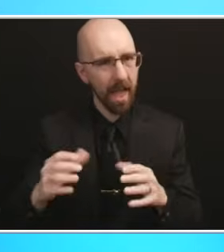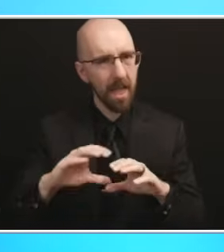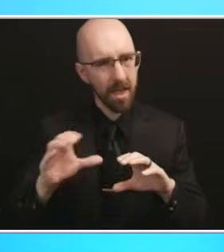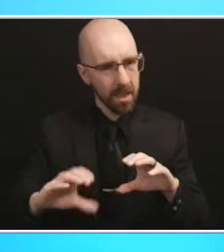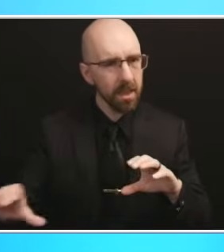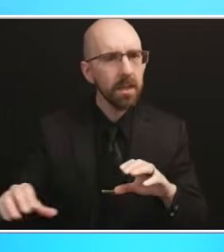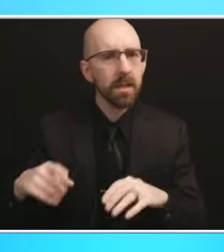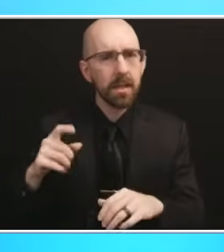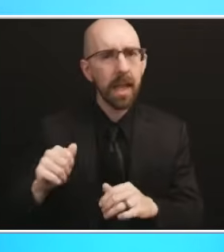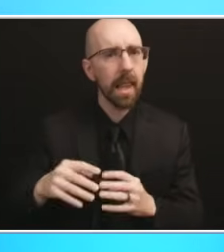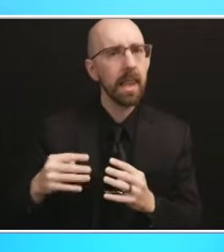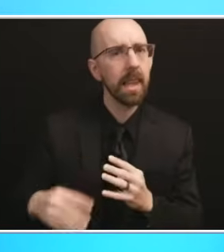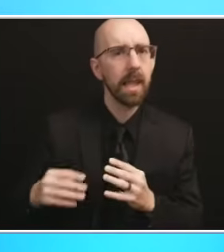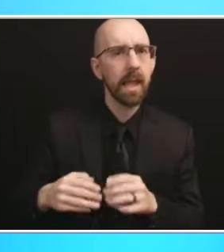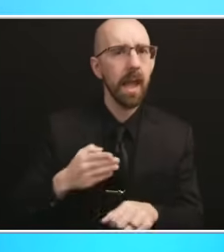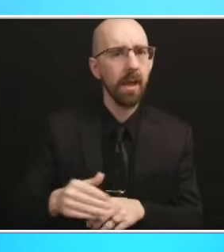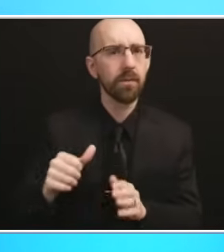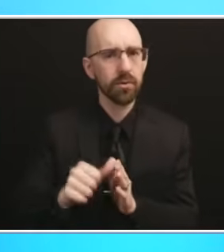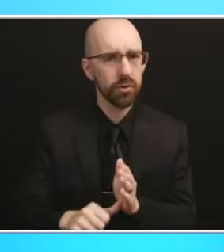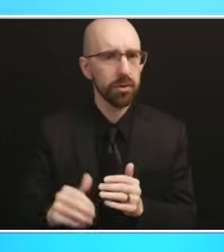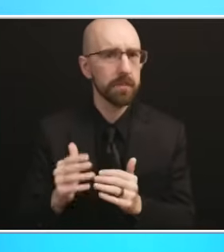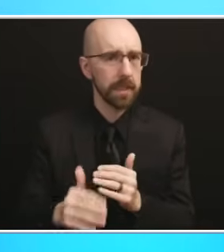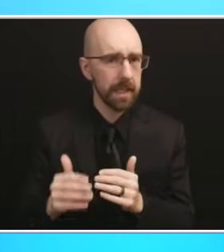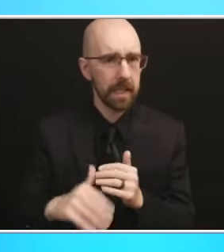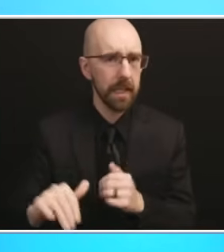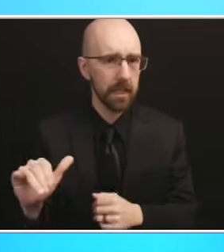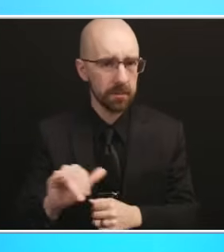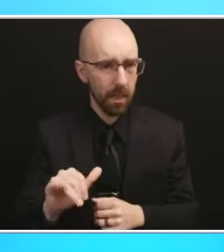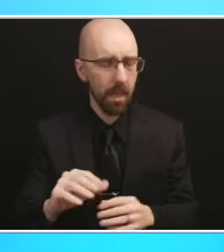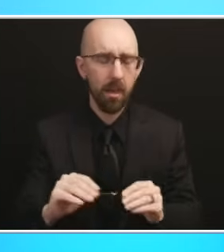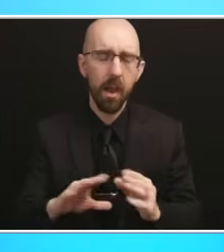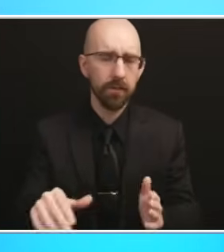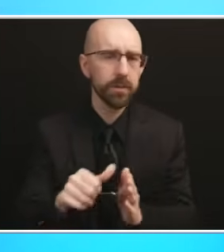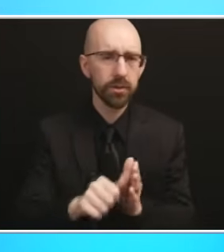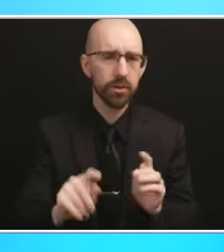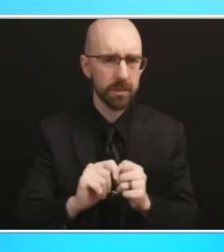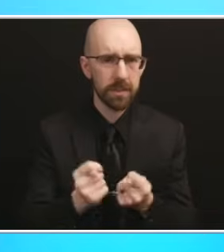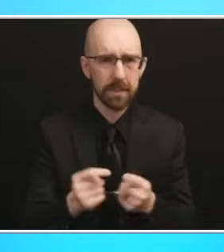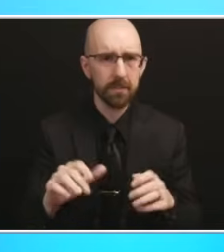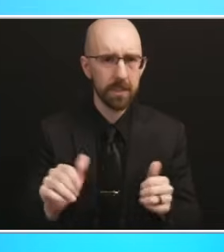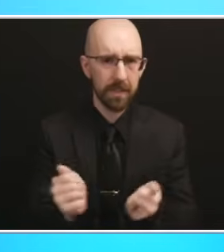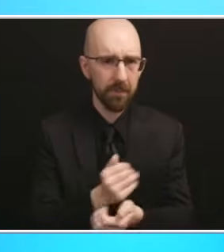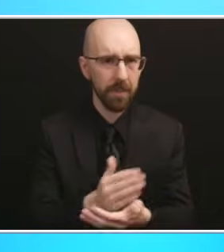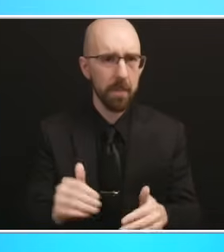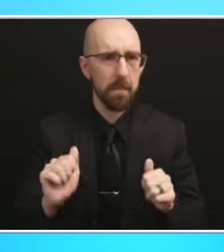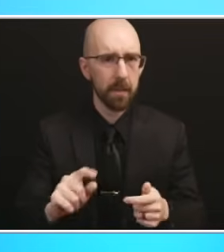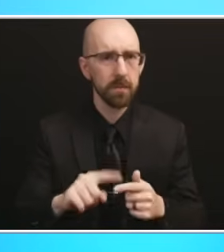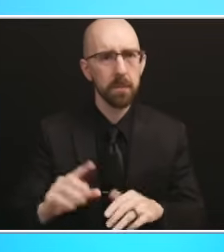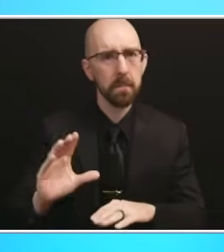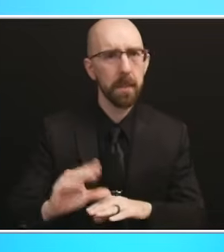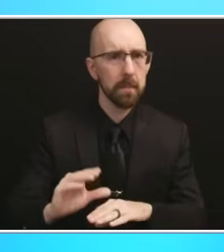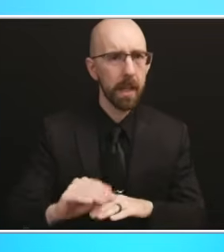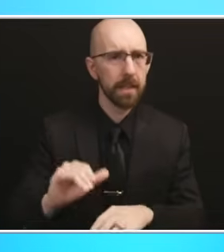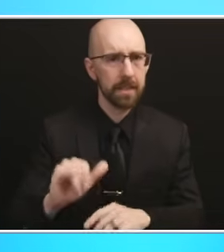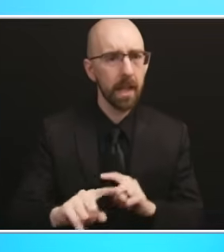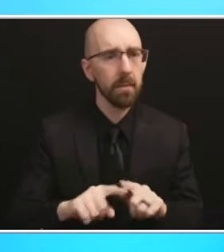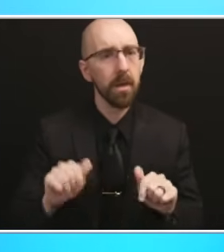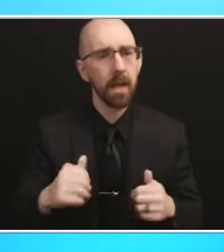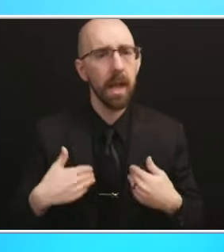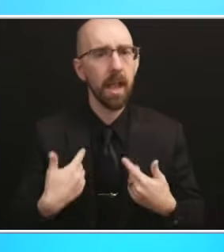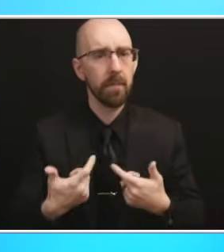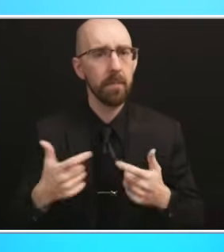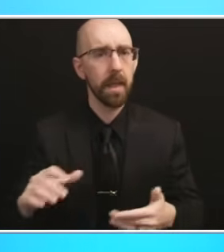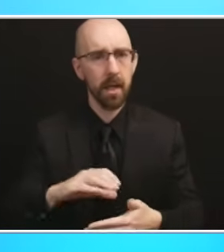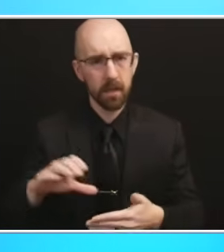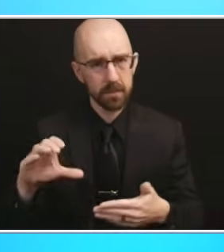surgery. You can have bleeding as well. Obviously, the surgery team does everything possible to try to minimize that, but that can have a big consequence. And